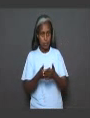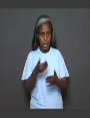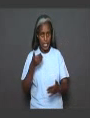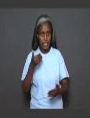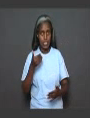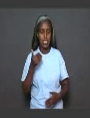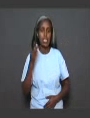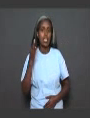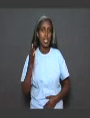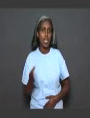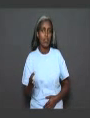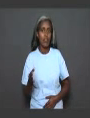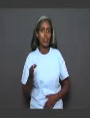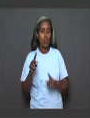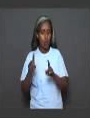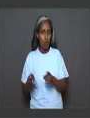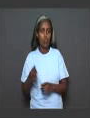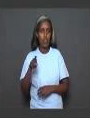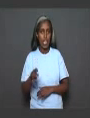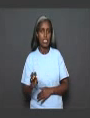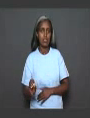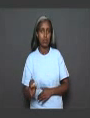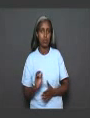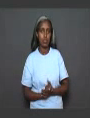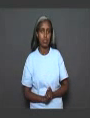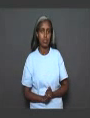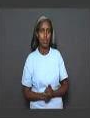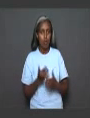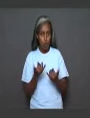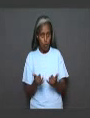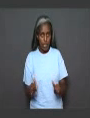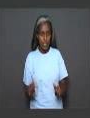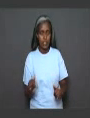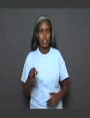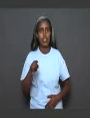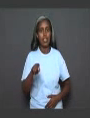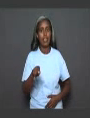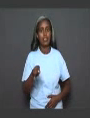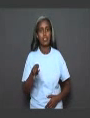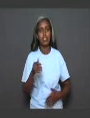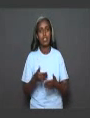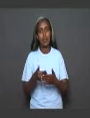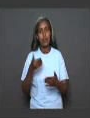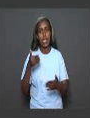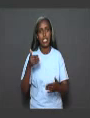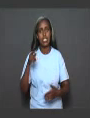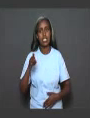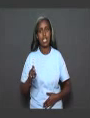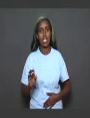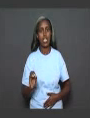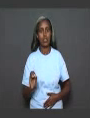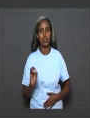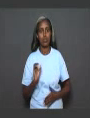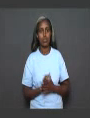minus f of x naught over x minus